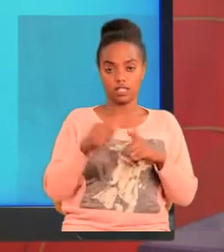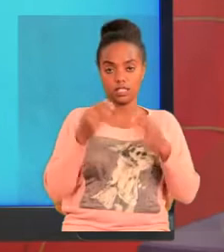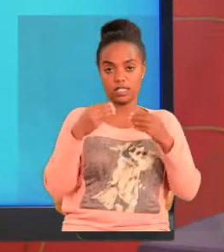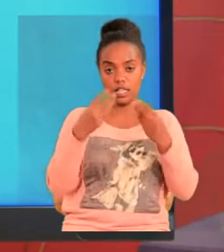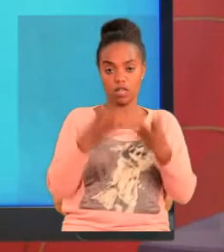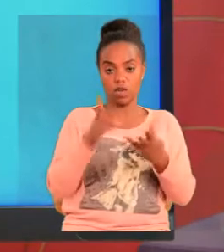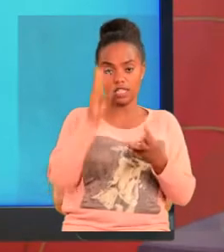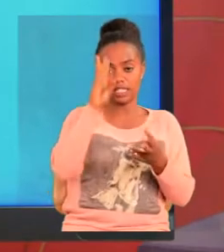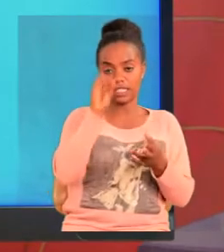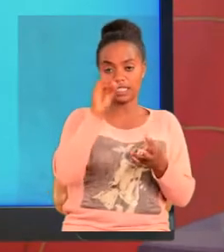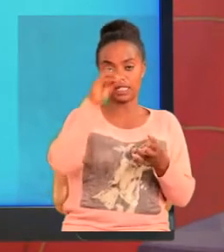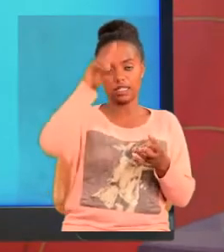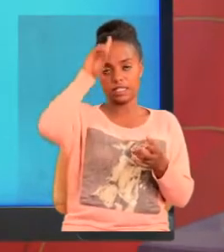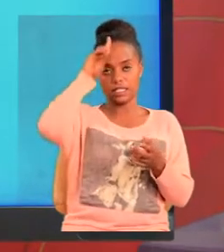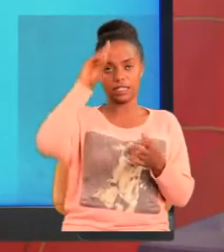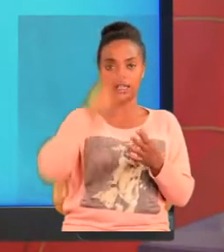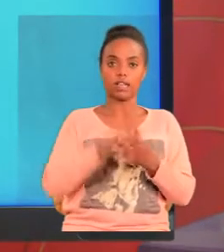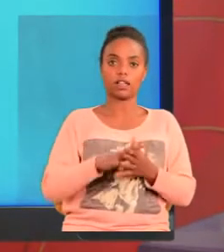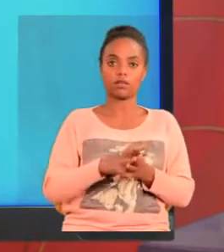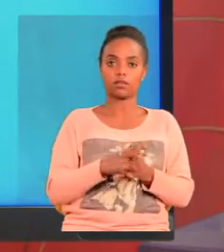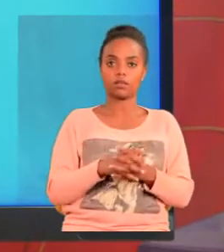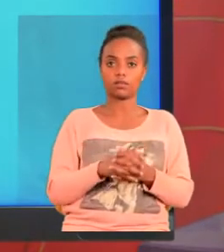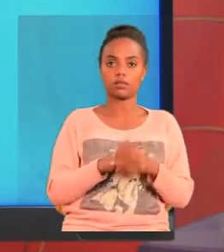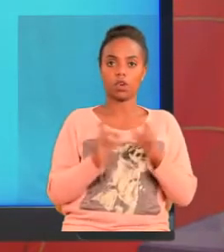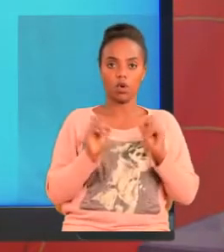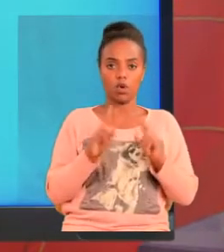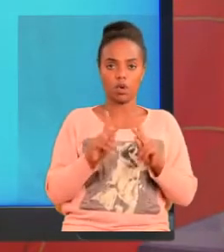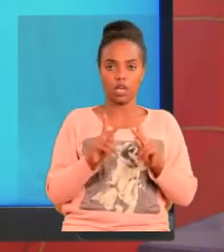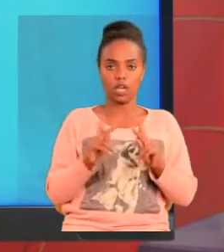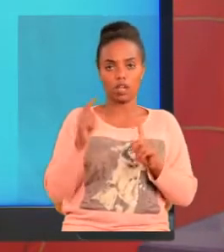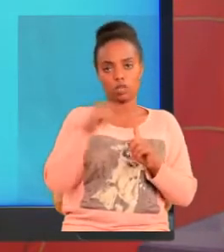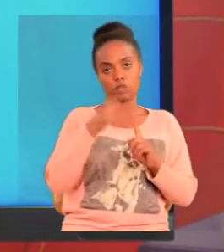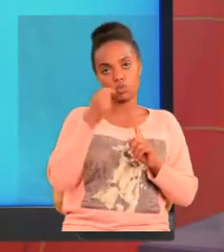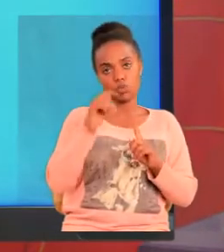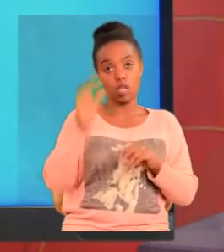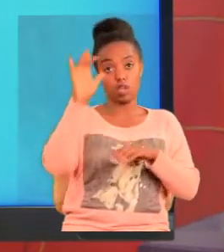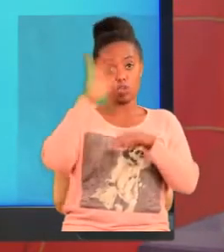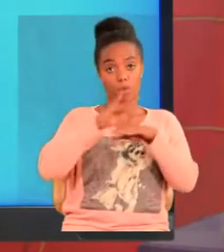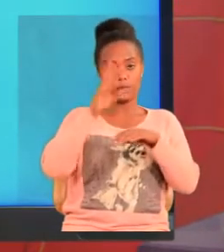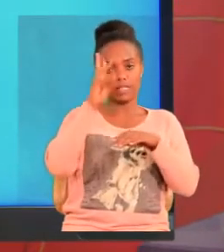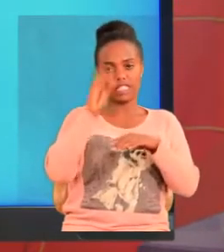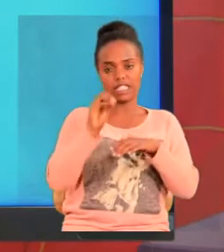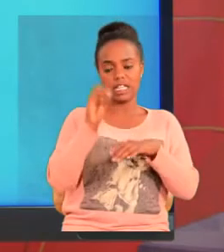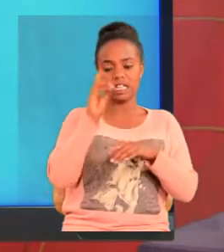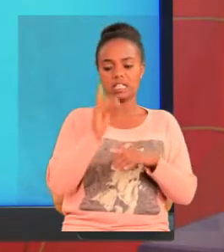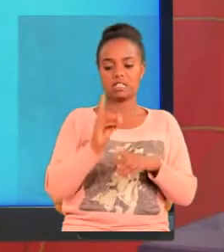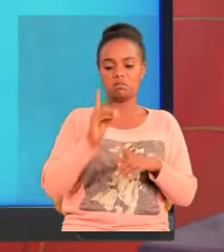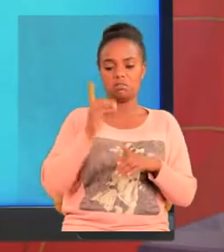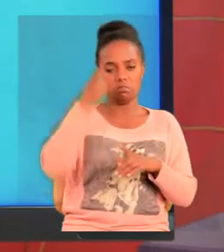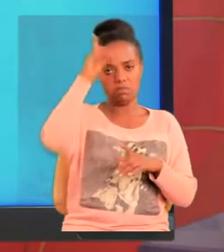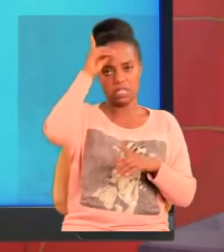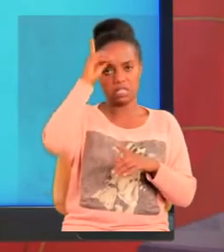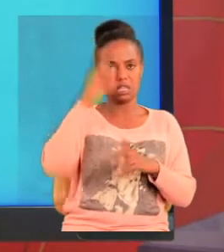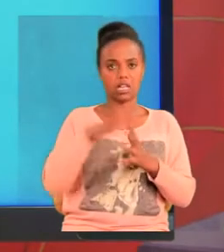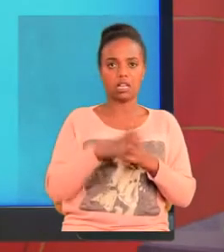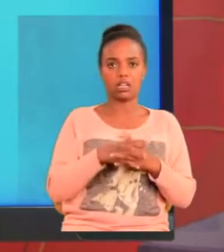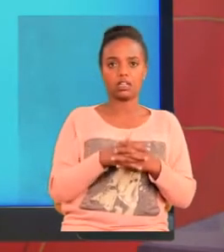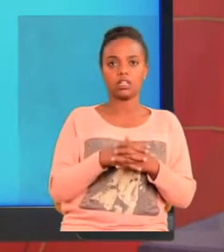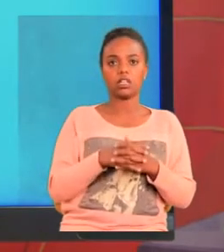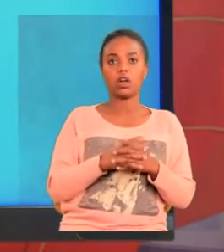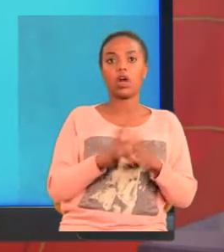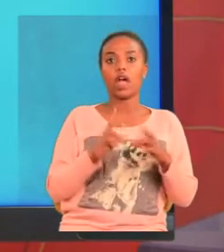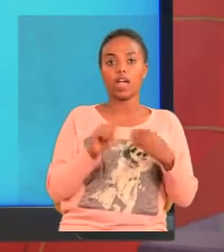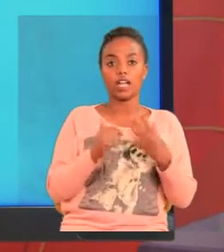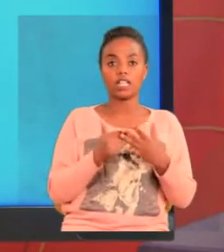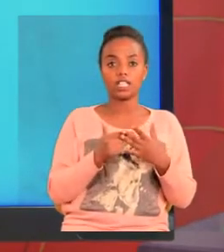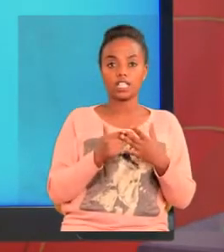building is to be found to be 60 degree, okay, to the top. And then if the angle of elevation of a